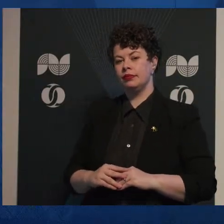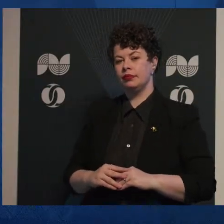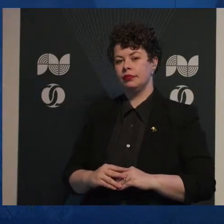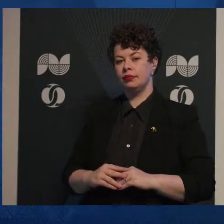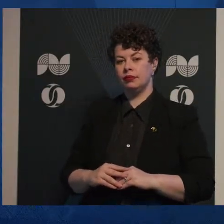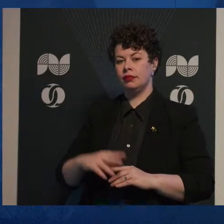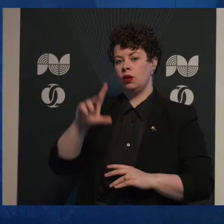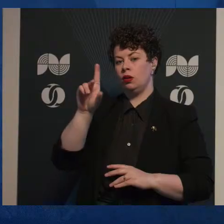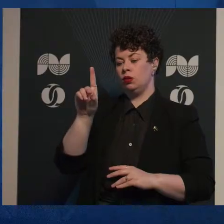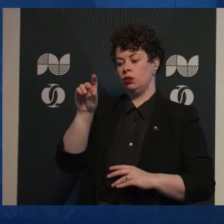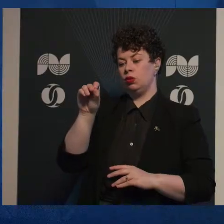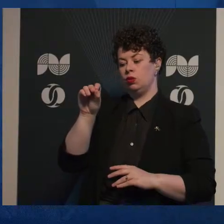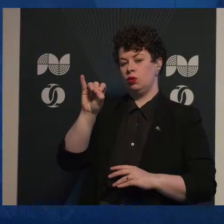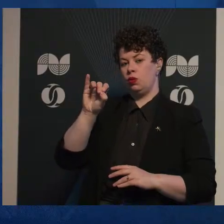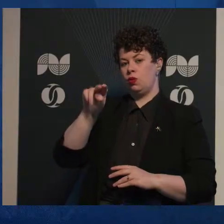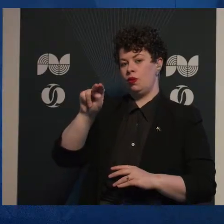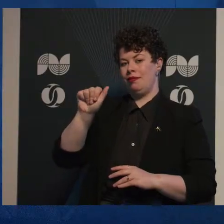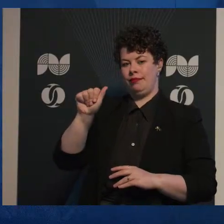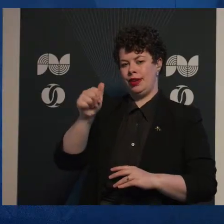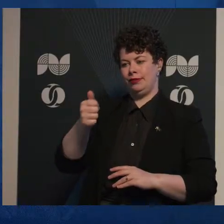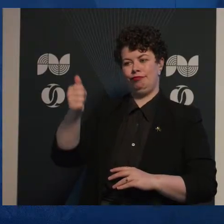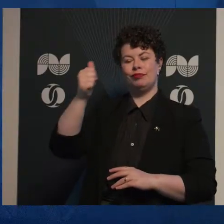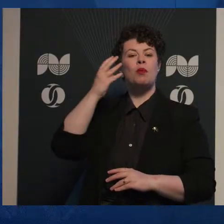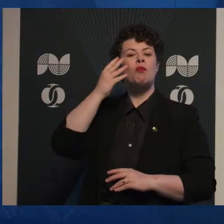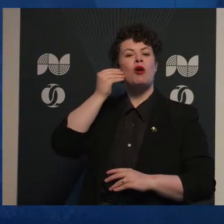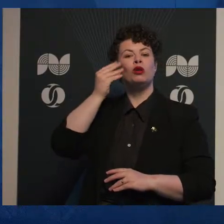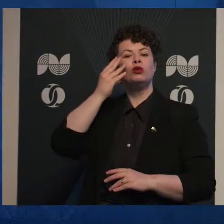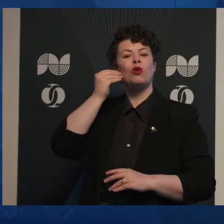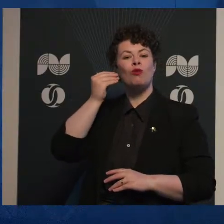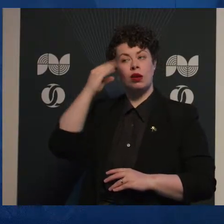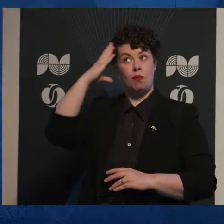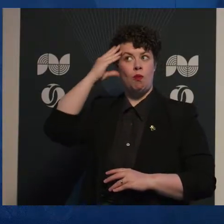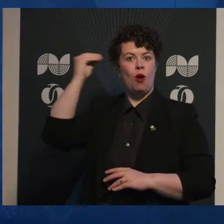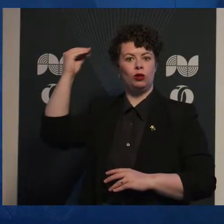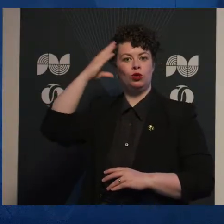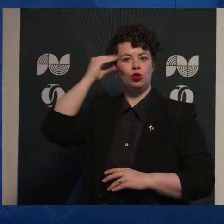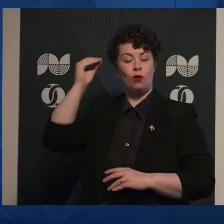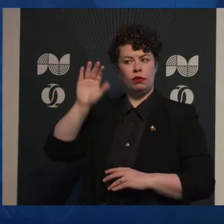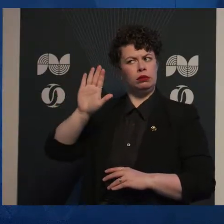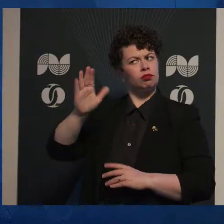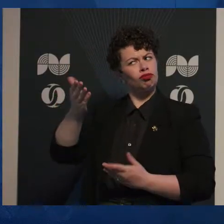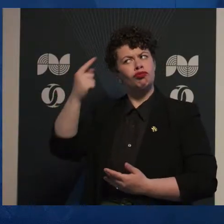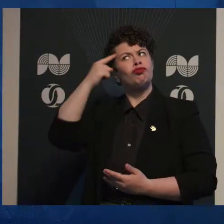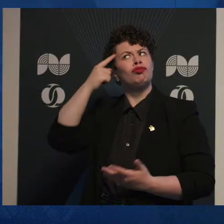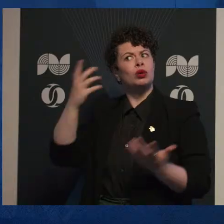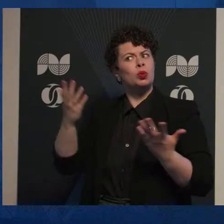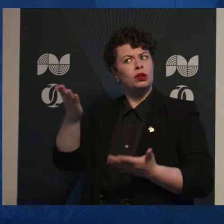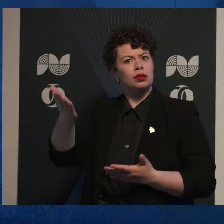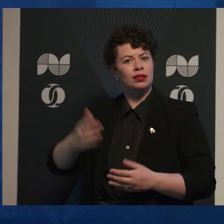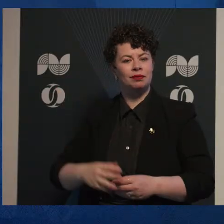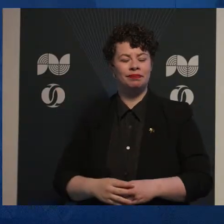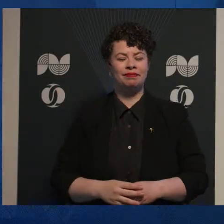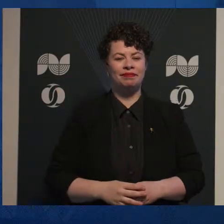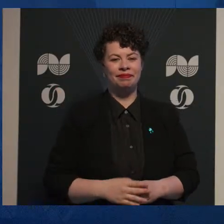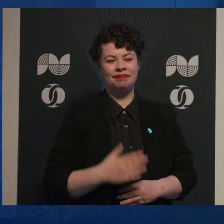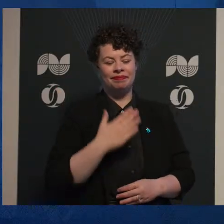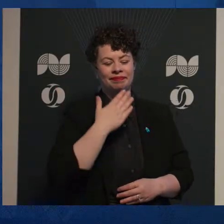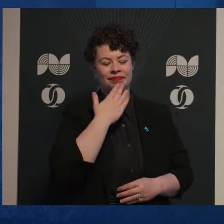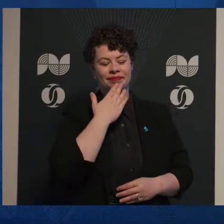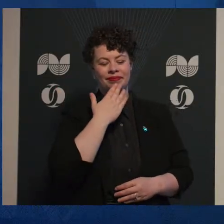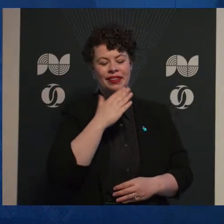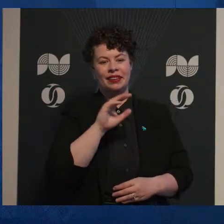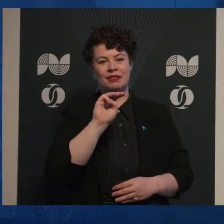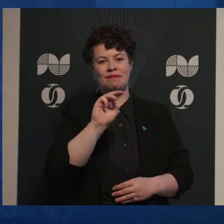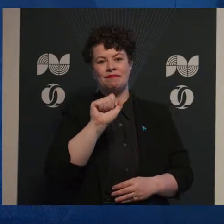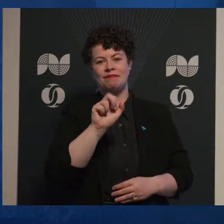Doina, I would like to ask you to start, so please let's hear your initial reflections on this topic. Thank you, Martin, and it's a privilege to